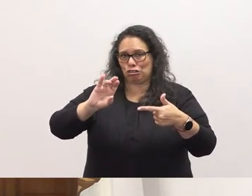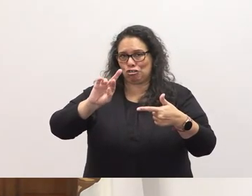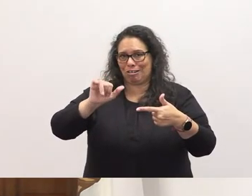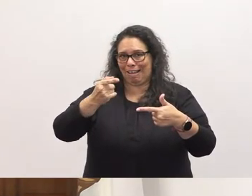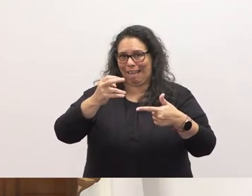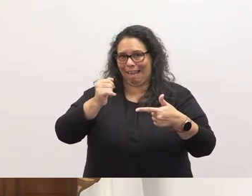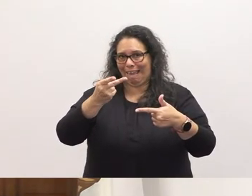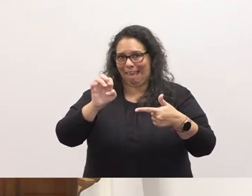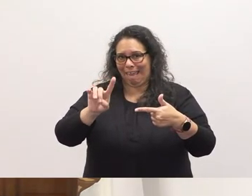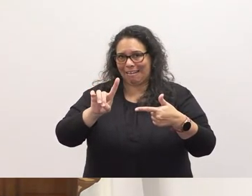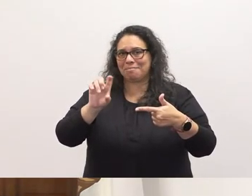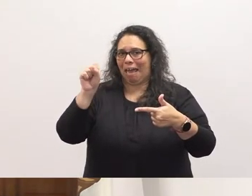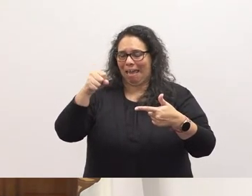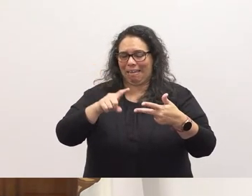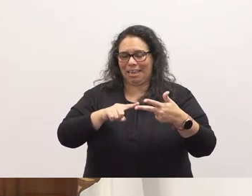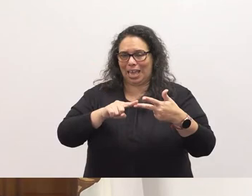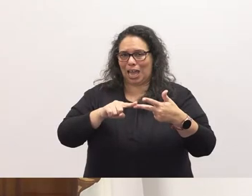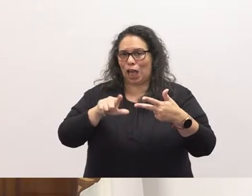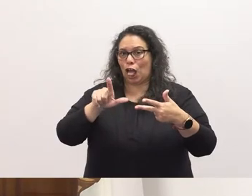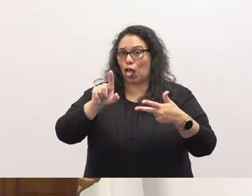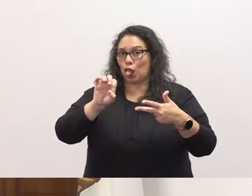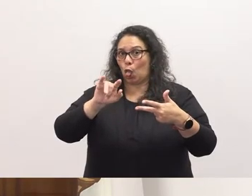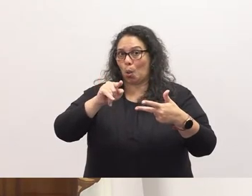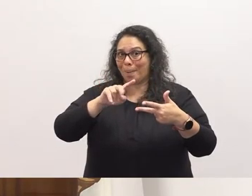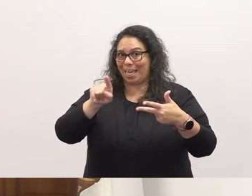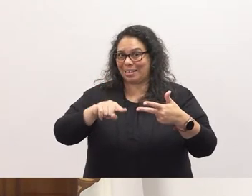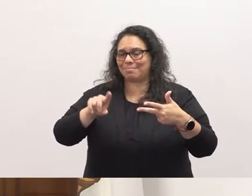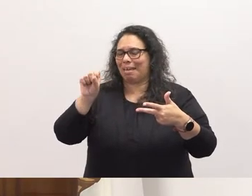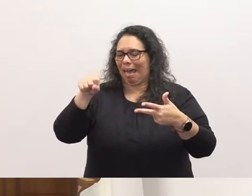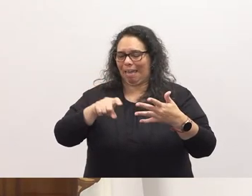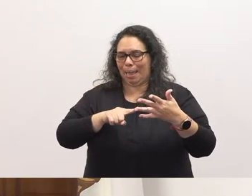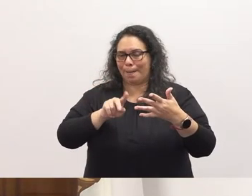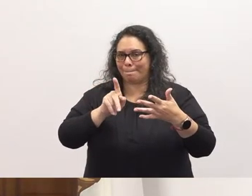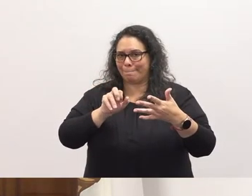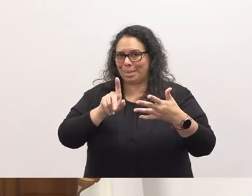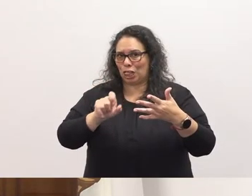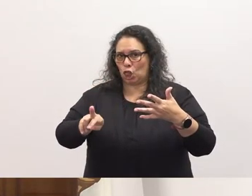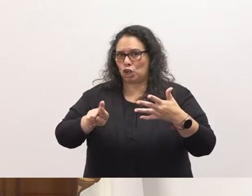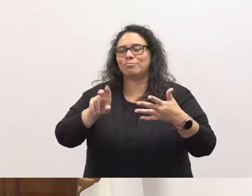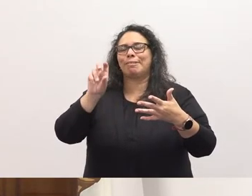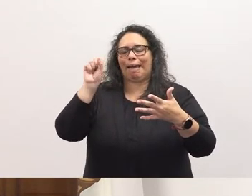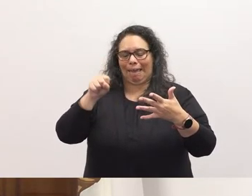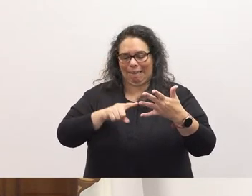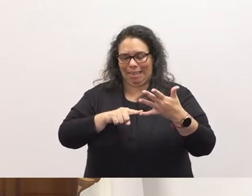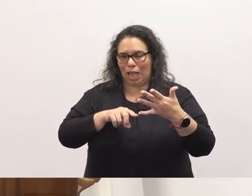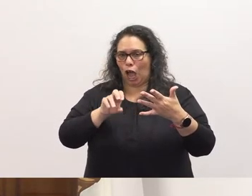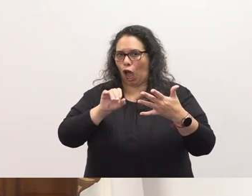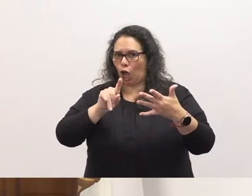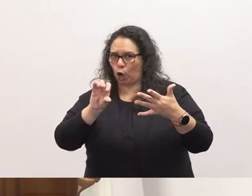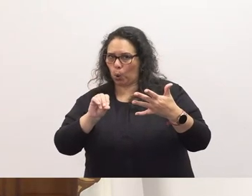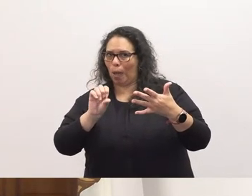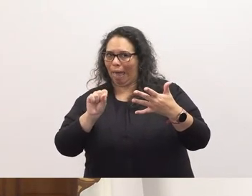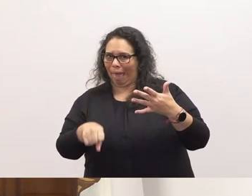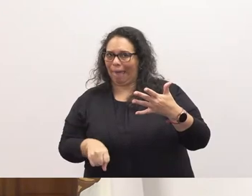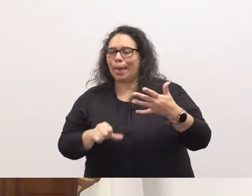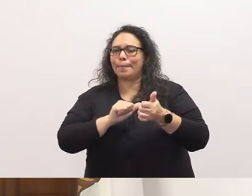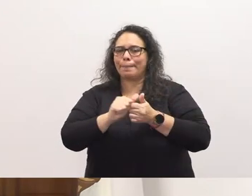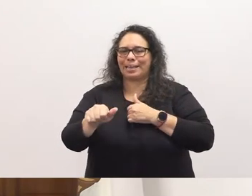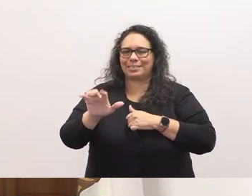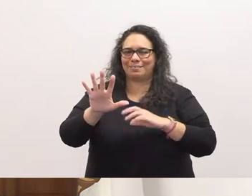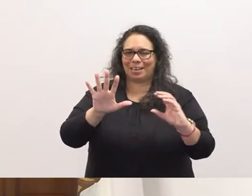Lopez? Aye. Member Miller? Aye. And Member Otto? Aye. Thank you. That passes